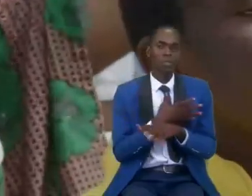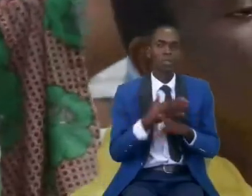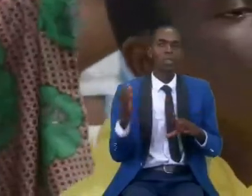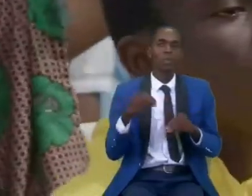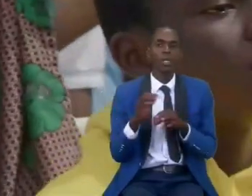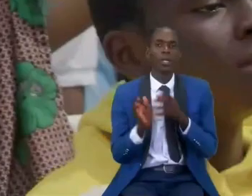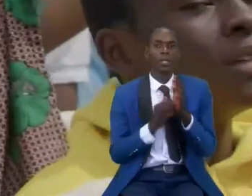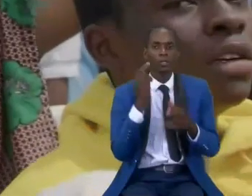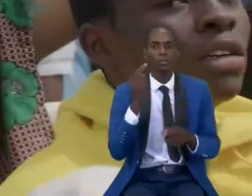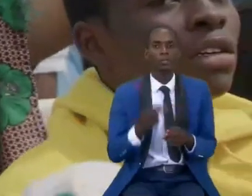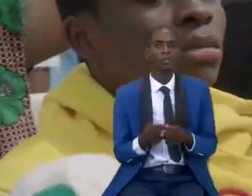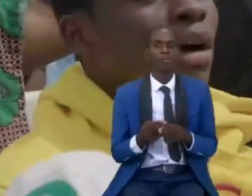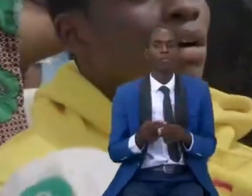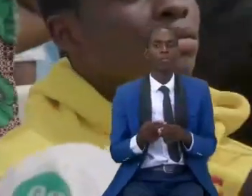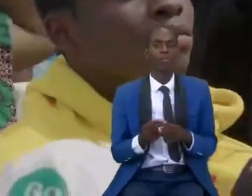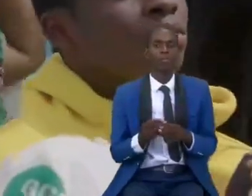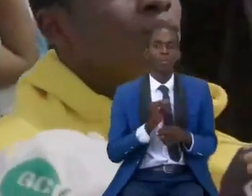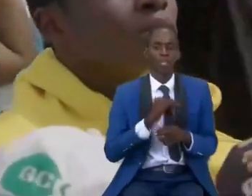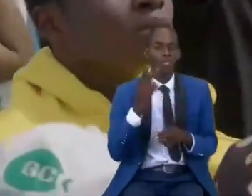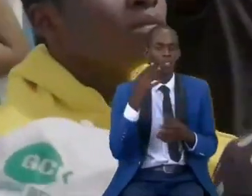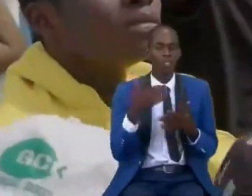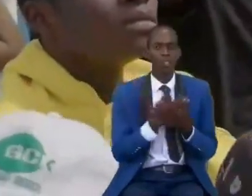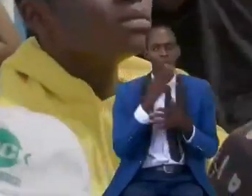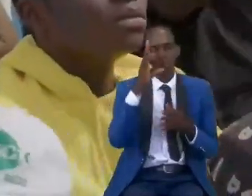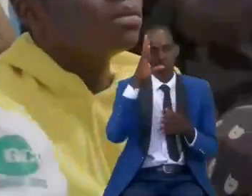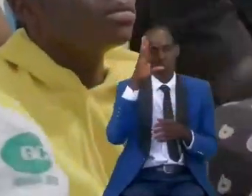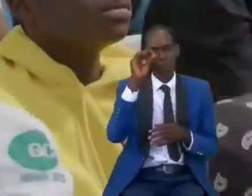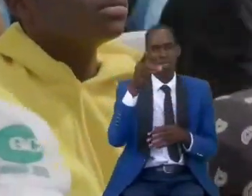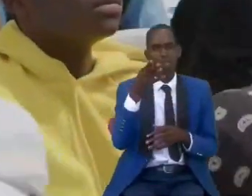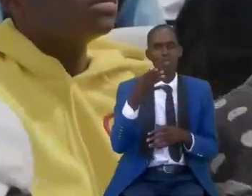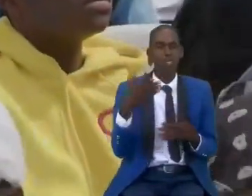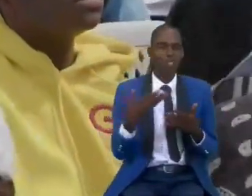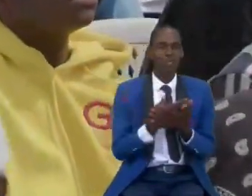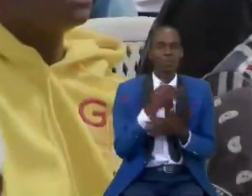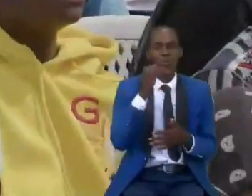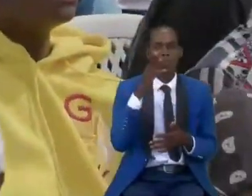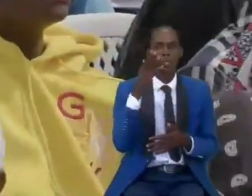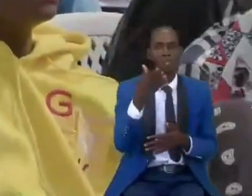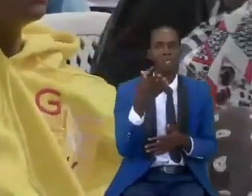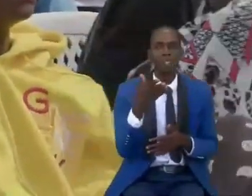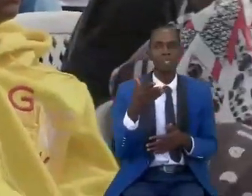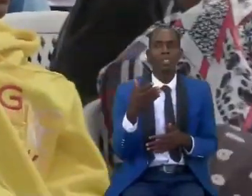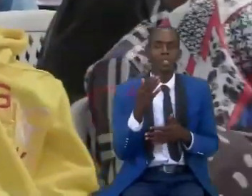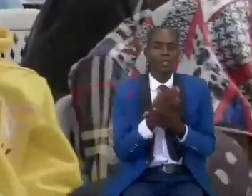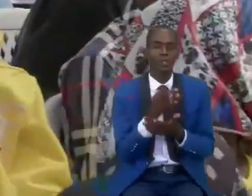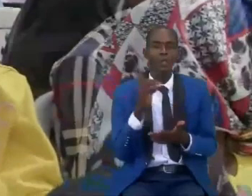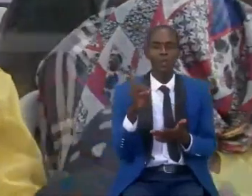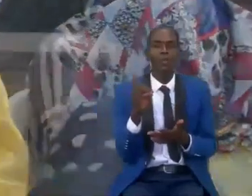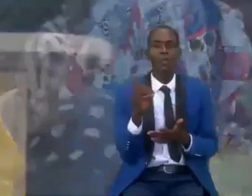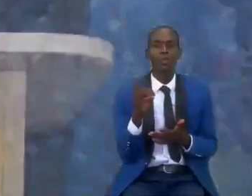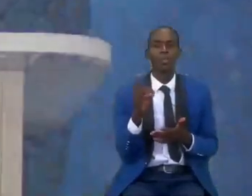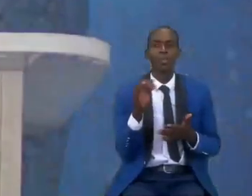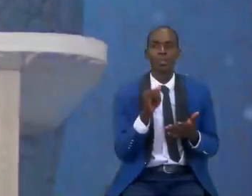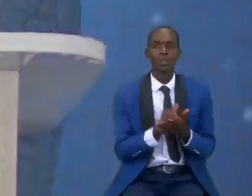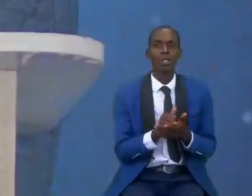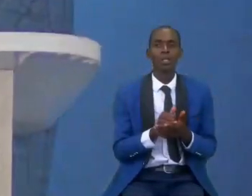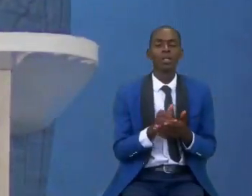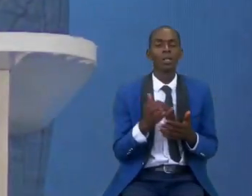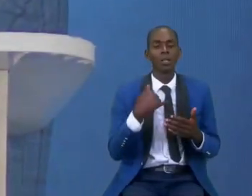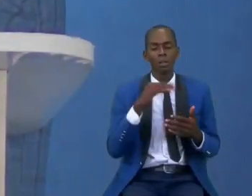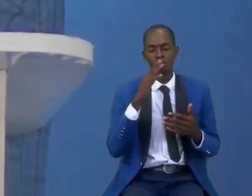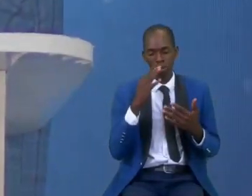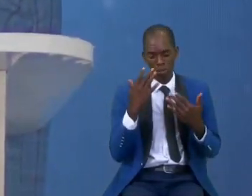there. I see a new woman there. I see somebody who has been looking down. I see you looking up. And I see you